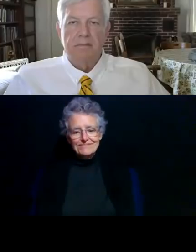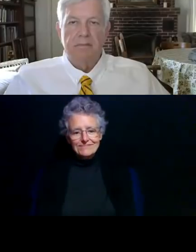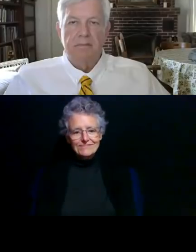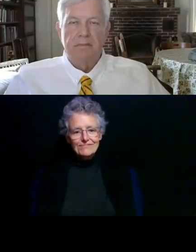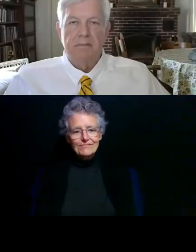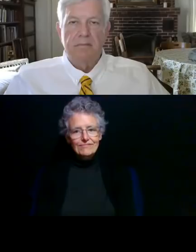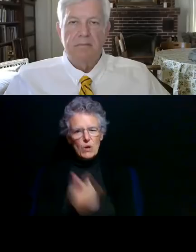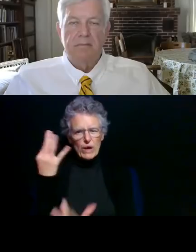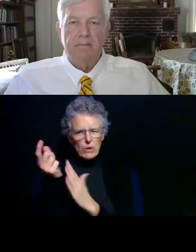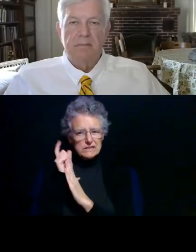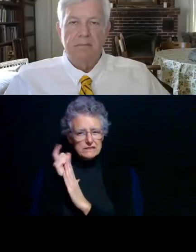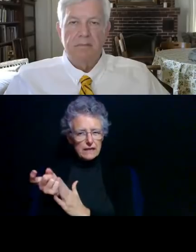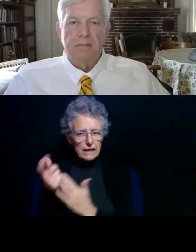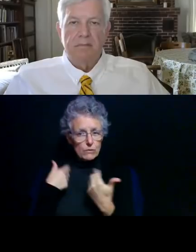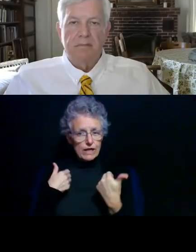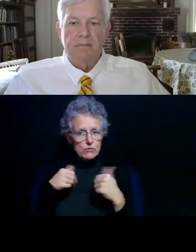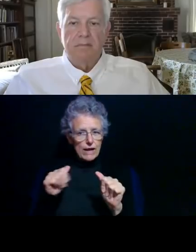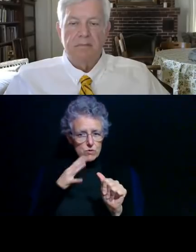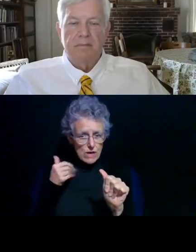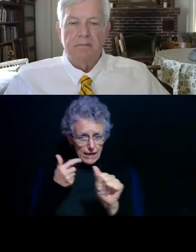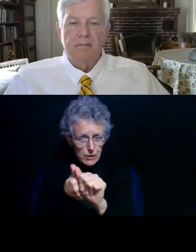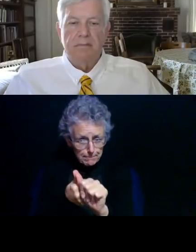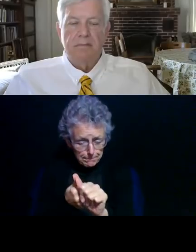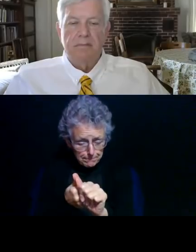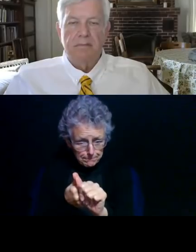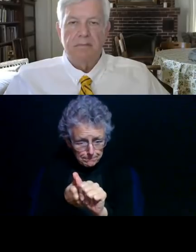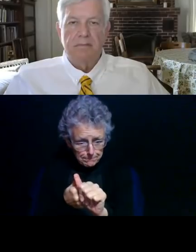1 second here while I try to catch up.